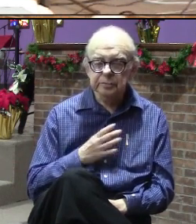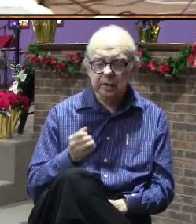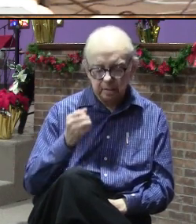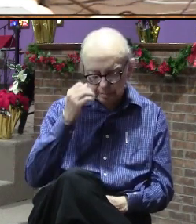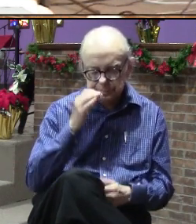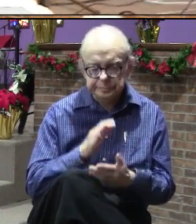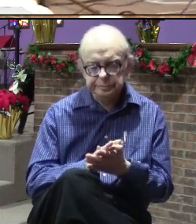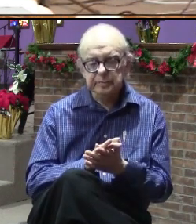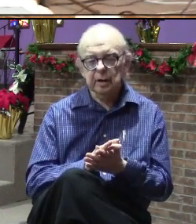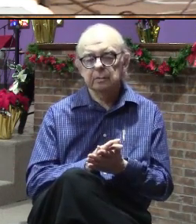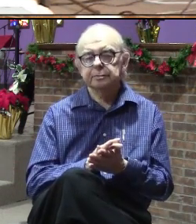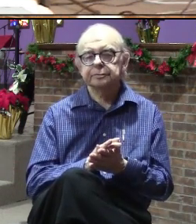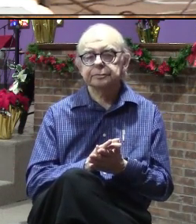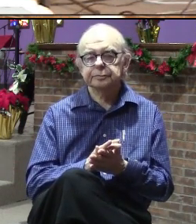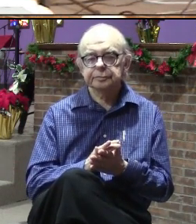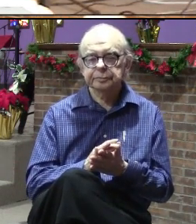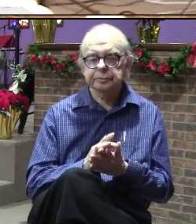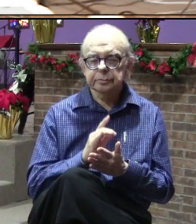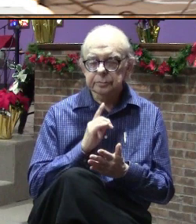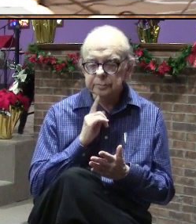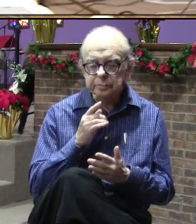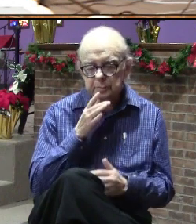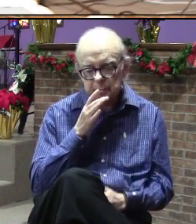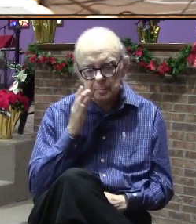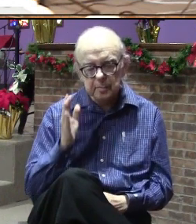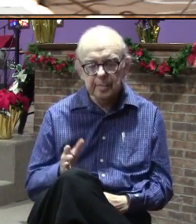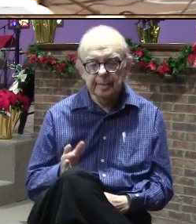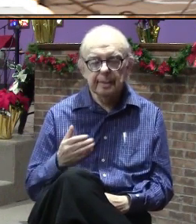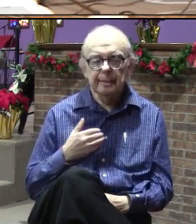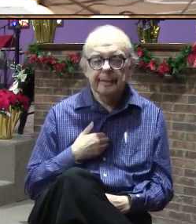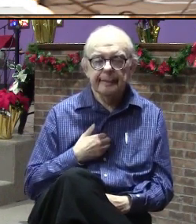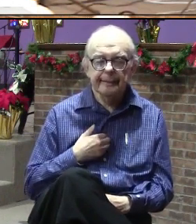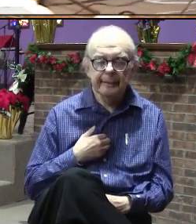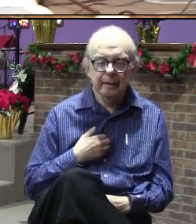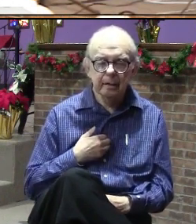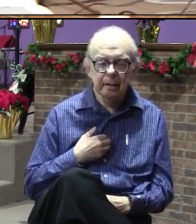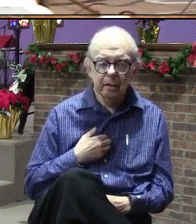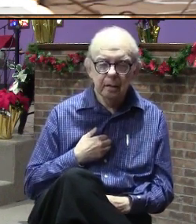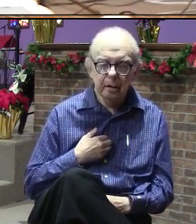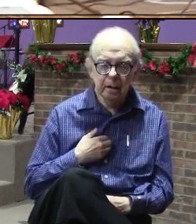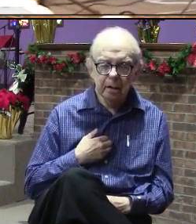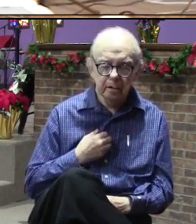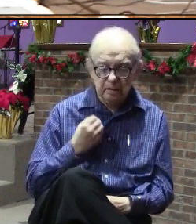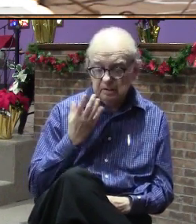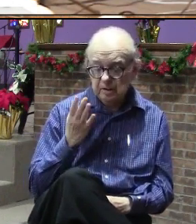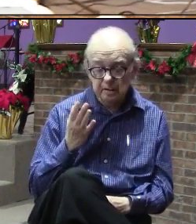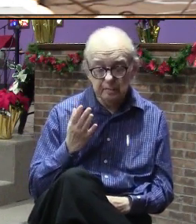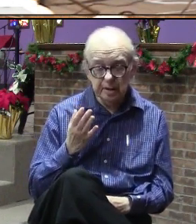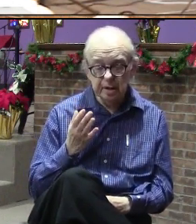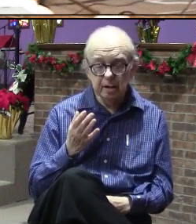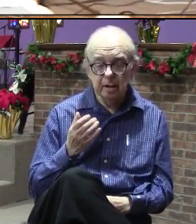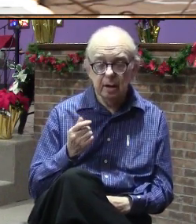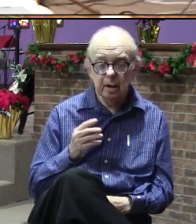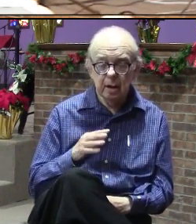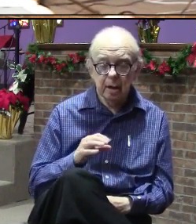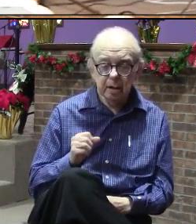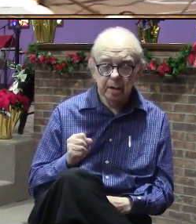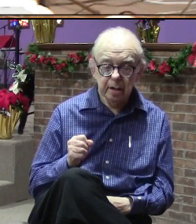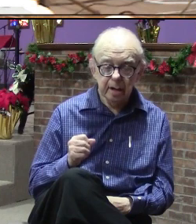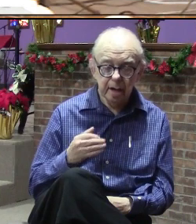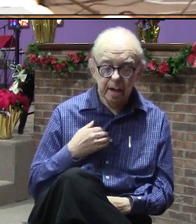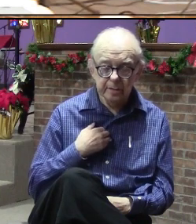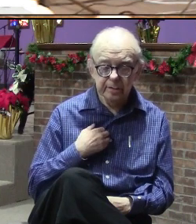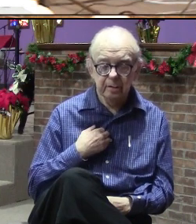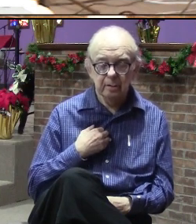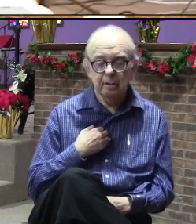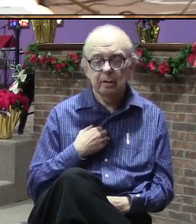husband is a farmer. He's got she said, I don't even know how many acres he's got that he farms, and they've